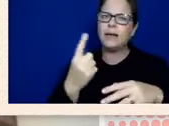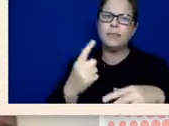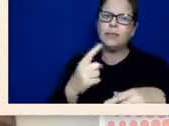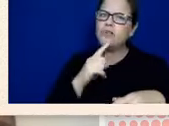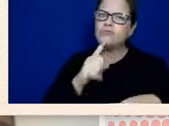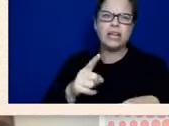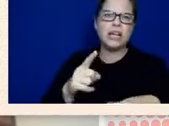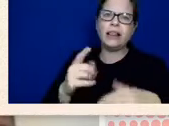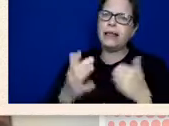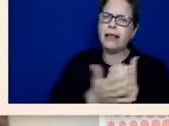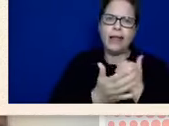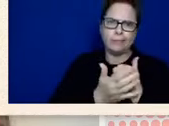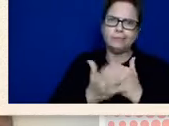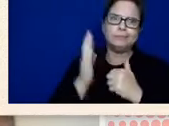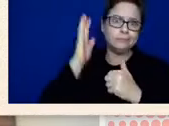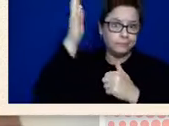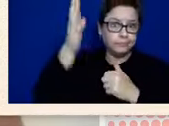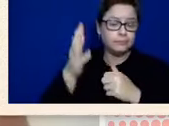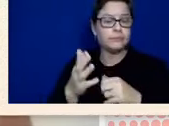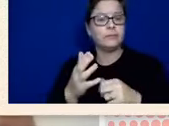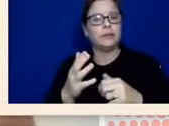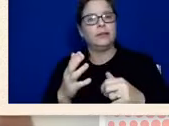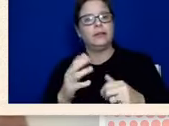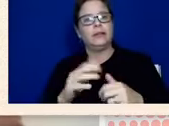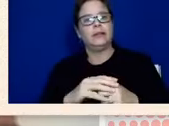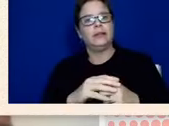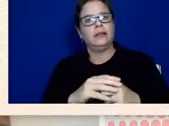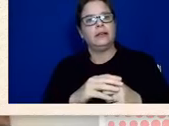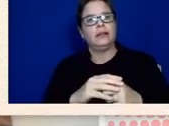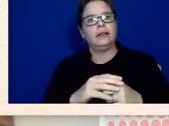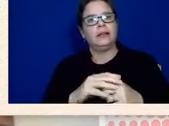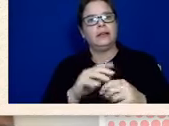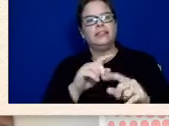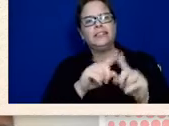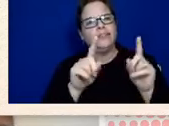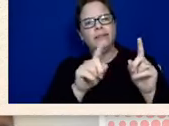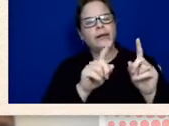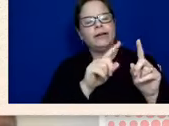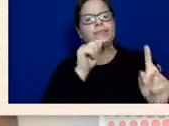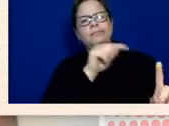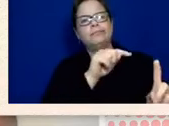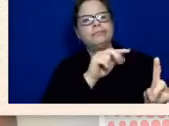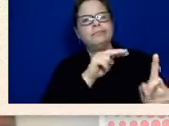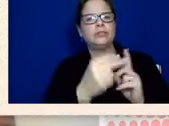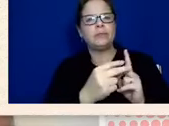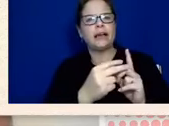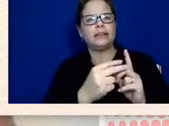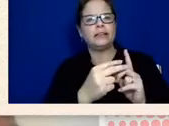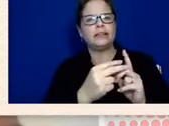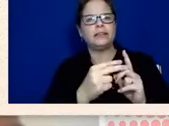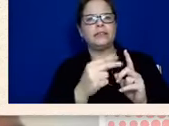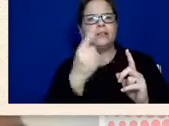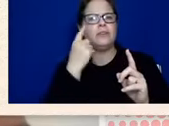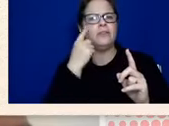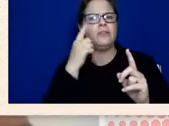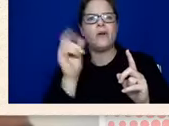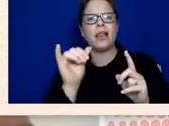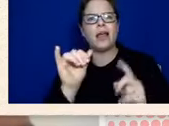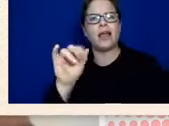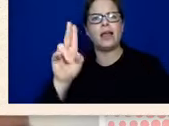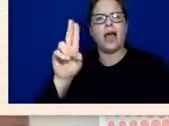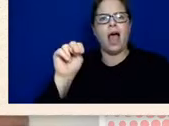run. When you have the syllogisms of an ambulance, where